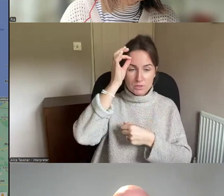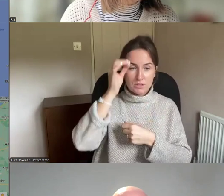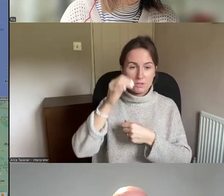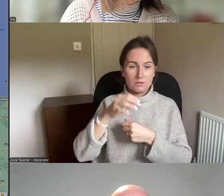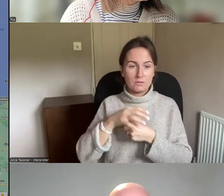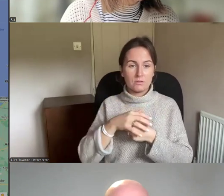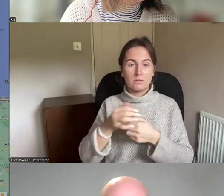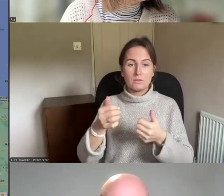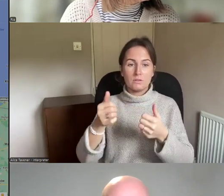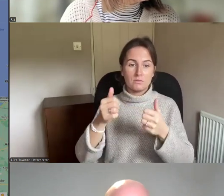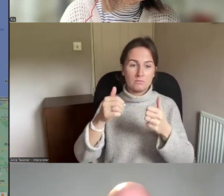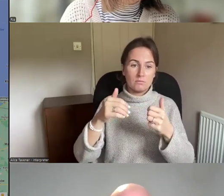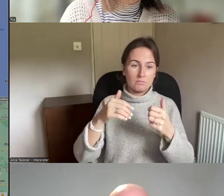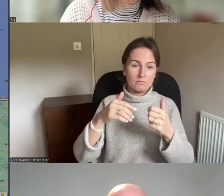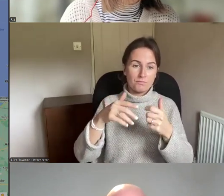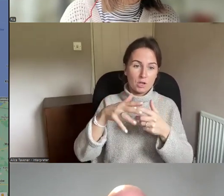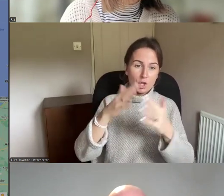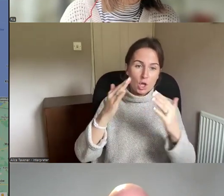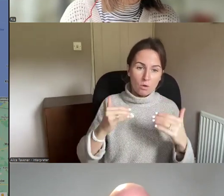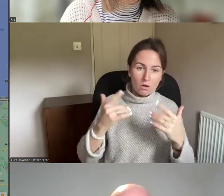tier and upper tier.